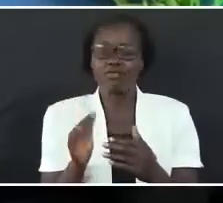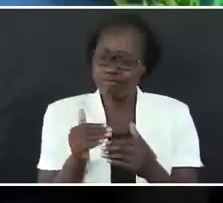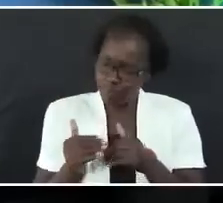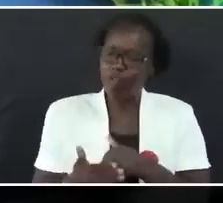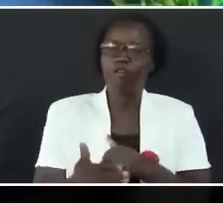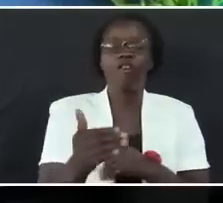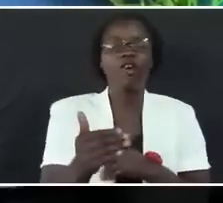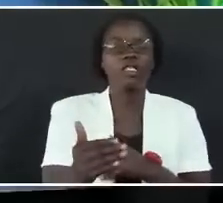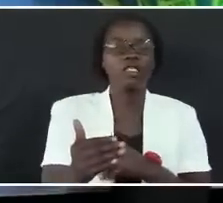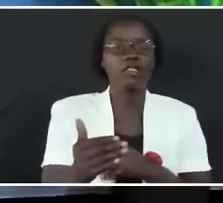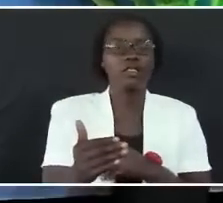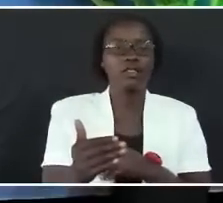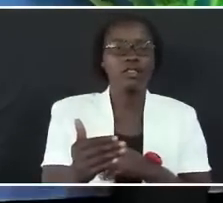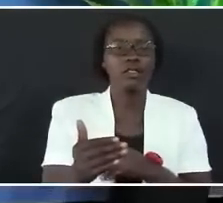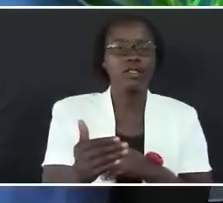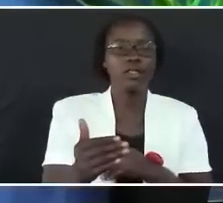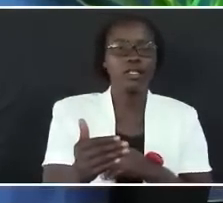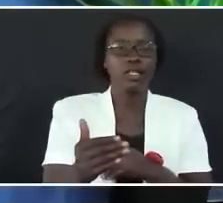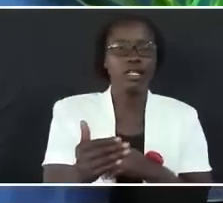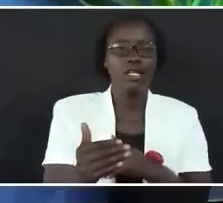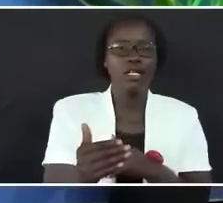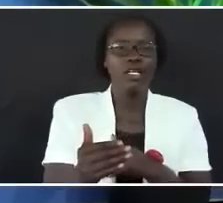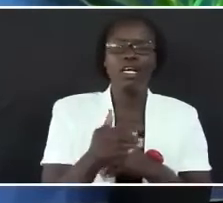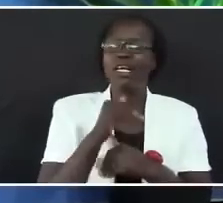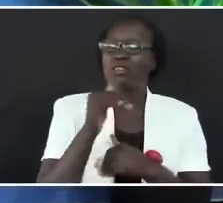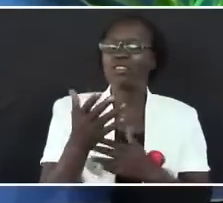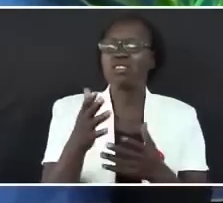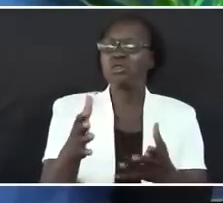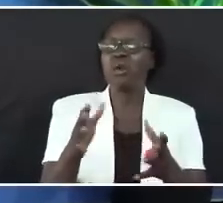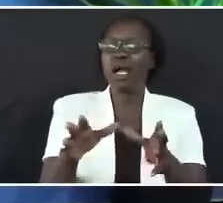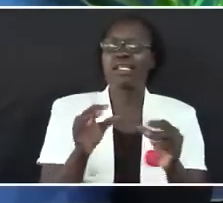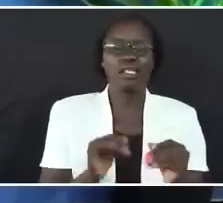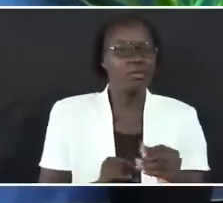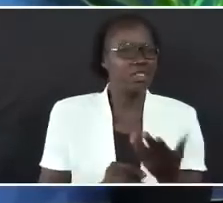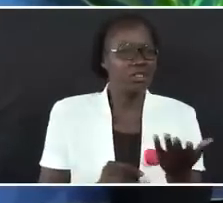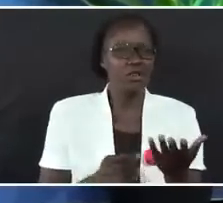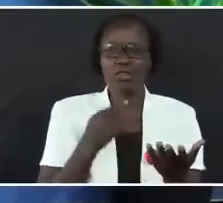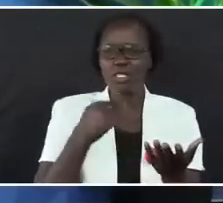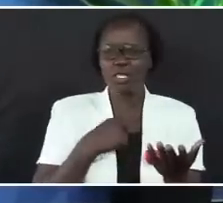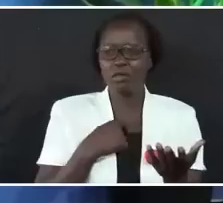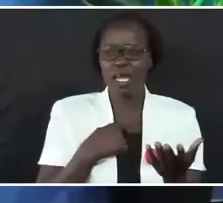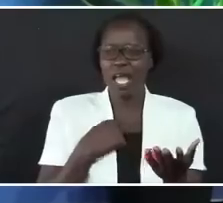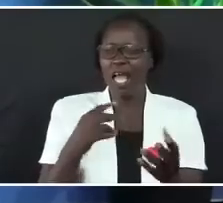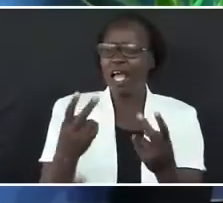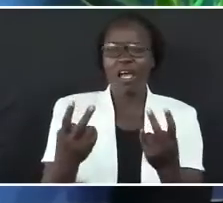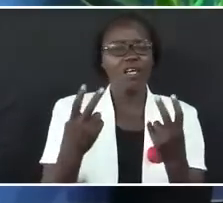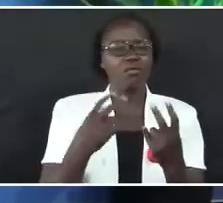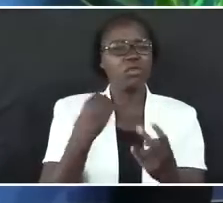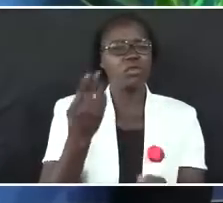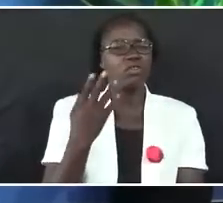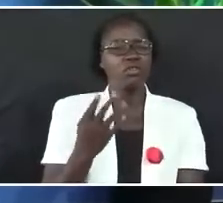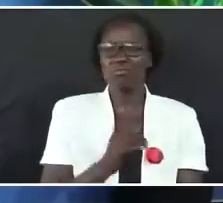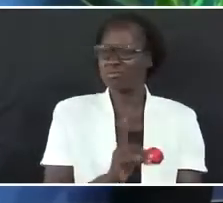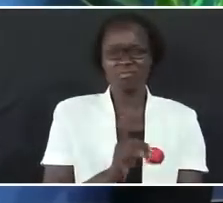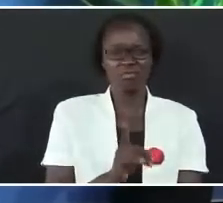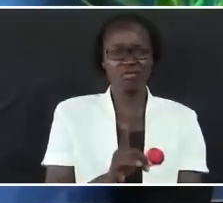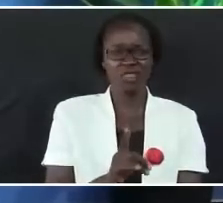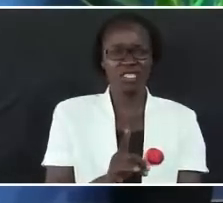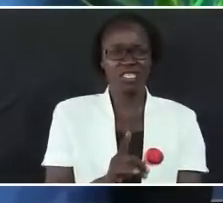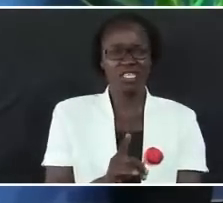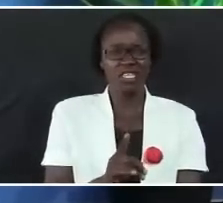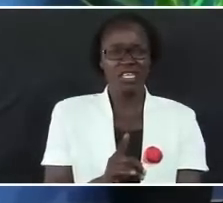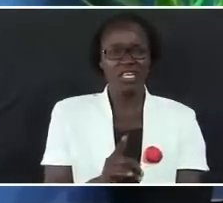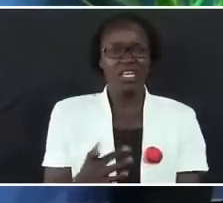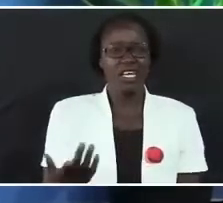forward. I don't need your validation. I don't need you to tell me I look good. I looked at the